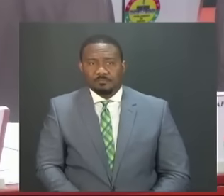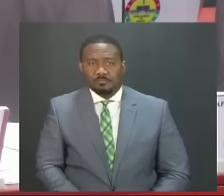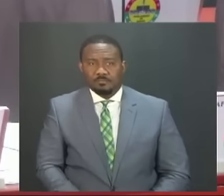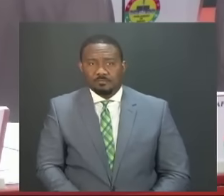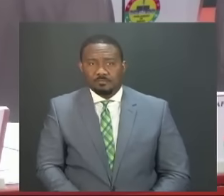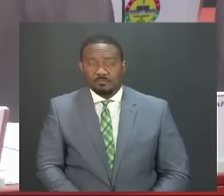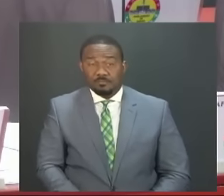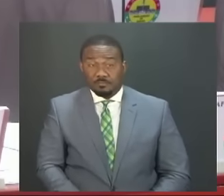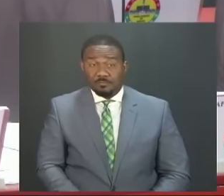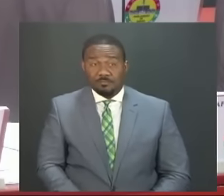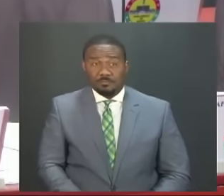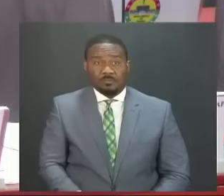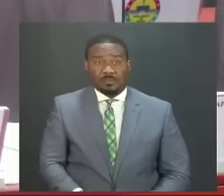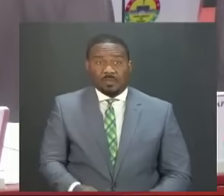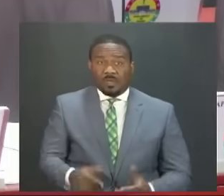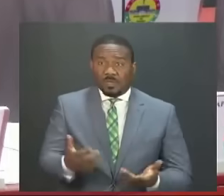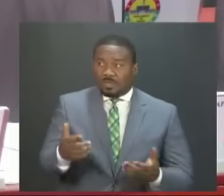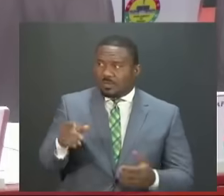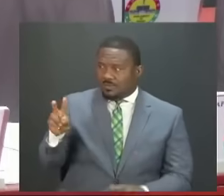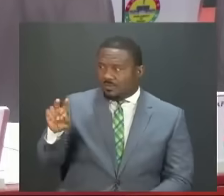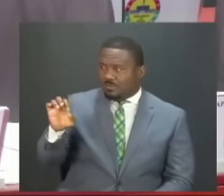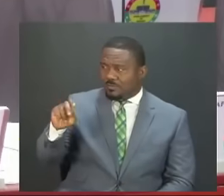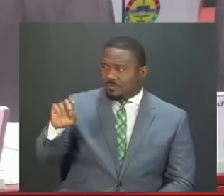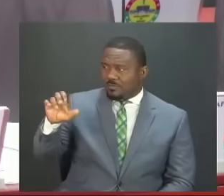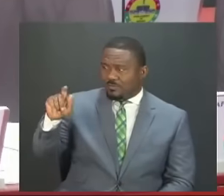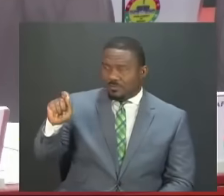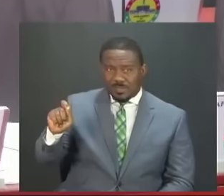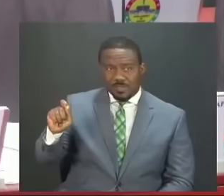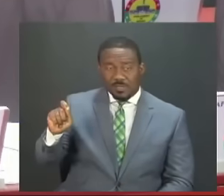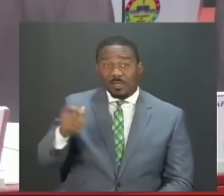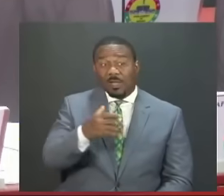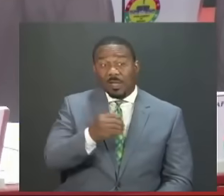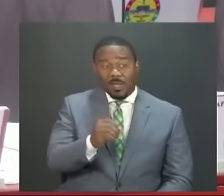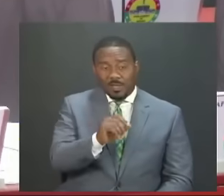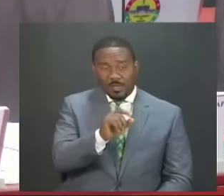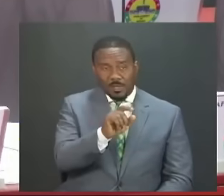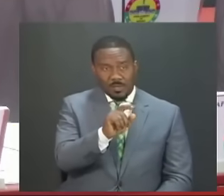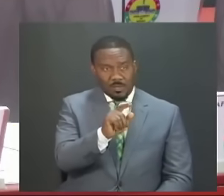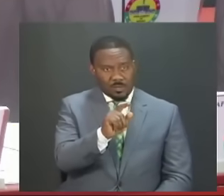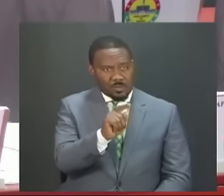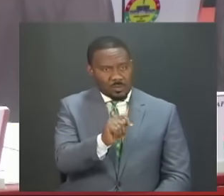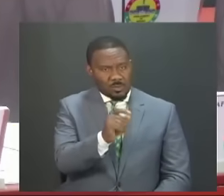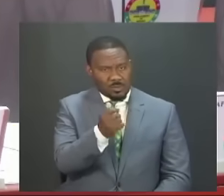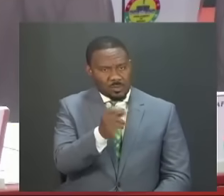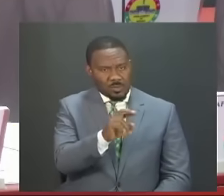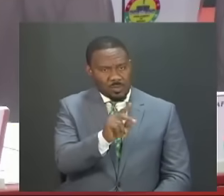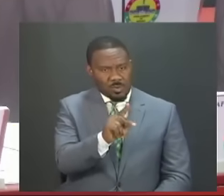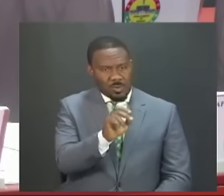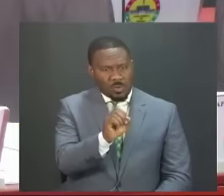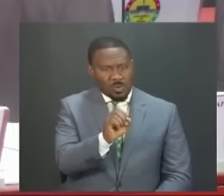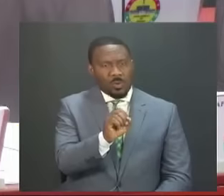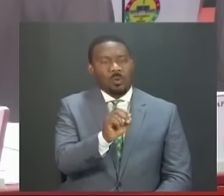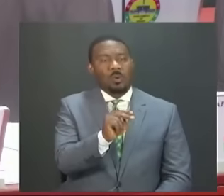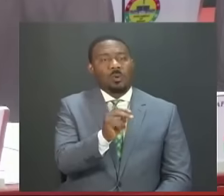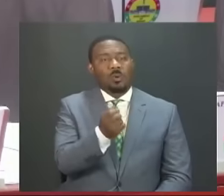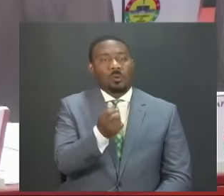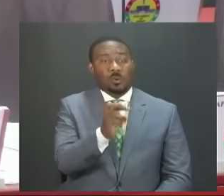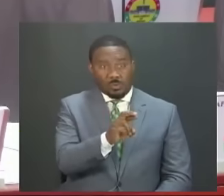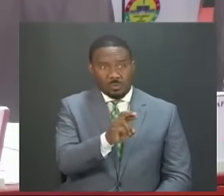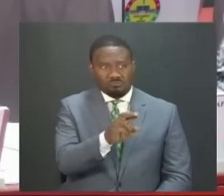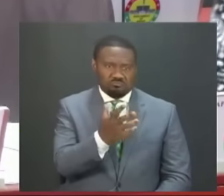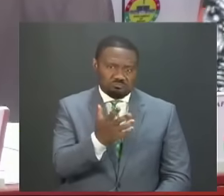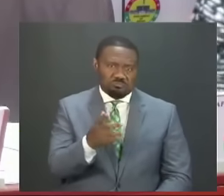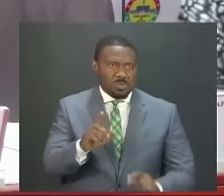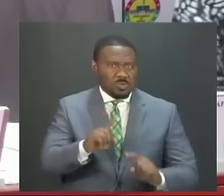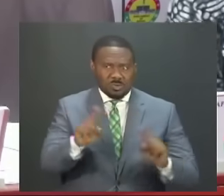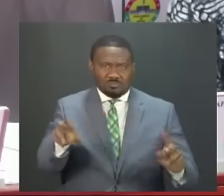our respected colleague Vincent Asefua, has received the blessing of the court for the purpose of hearing. Meanwhile, the